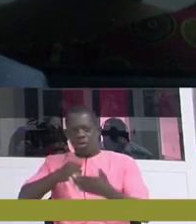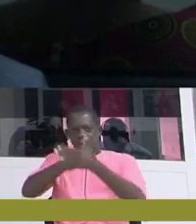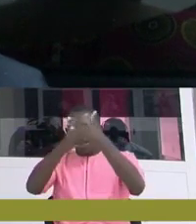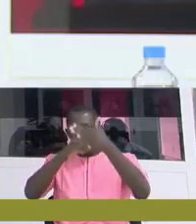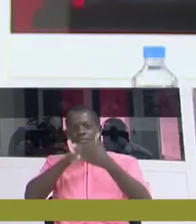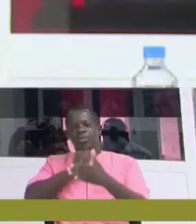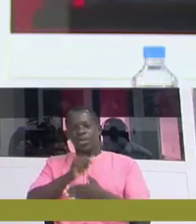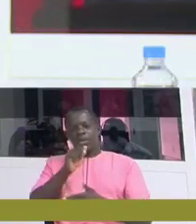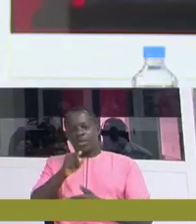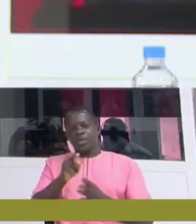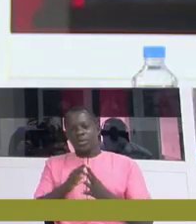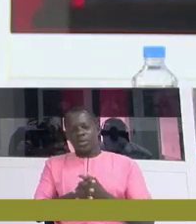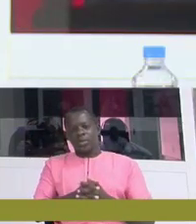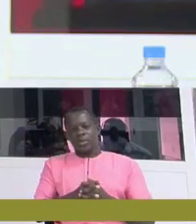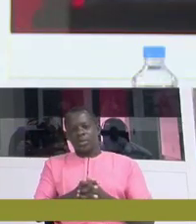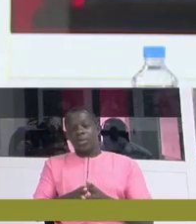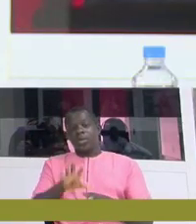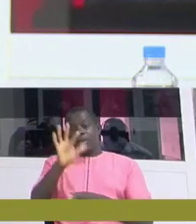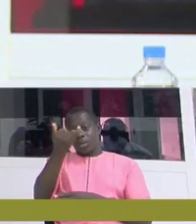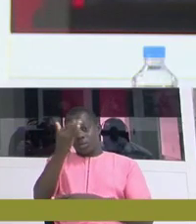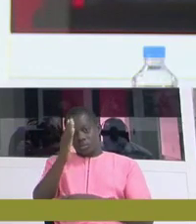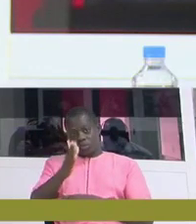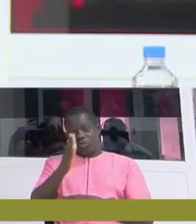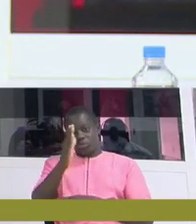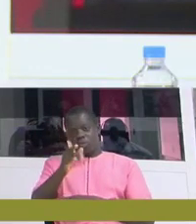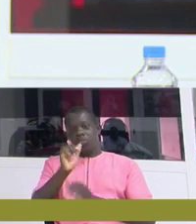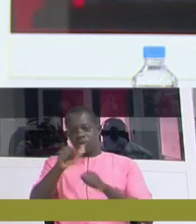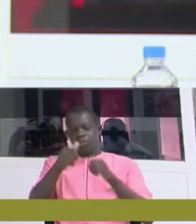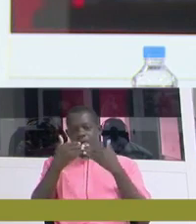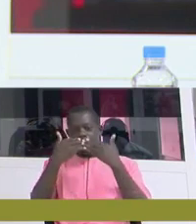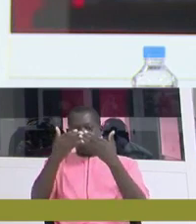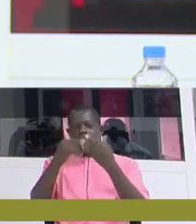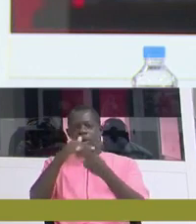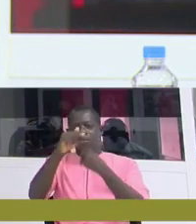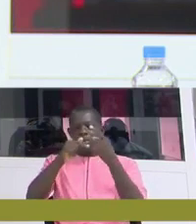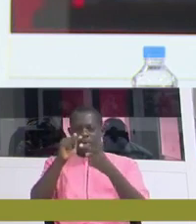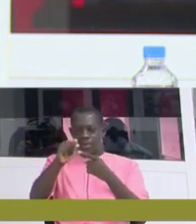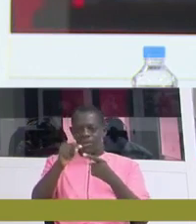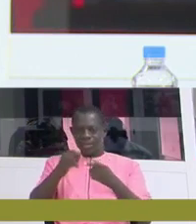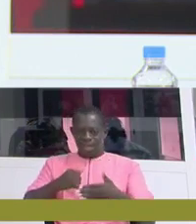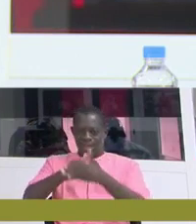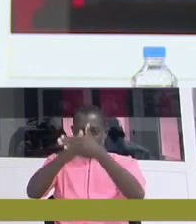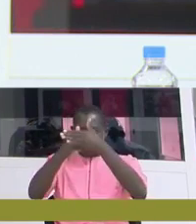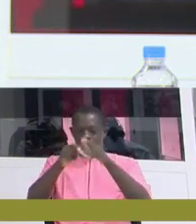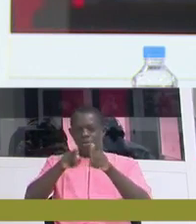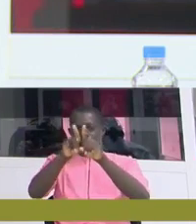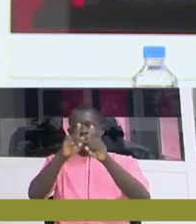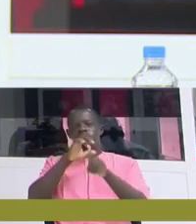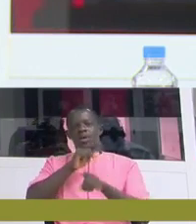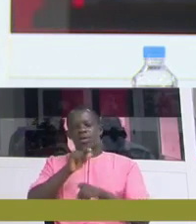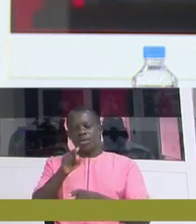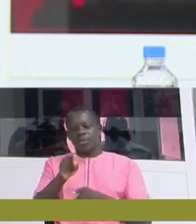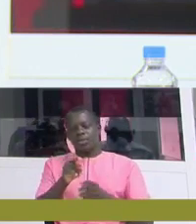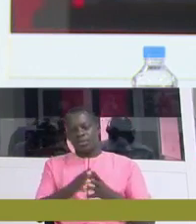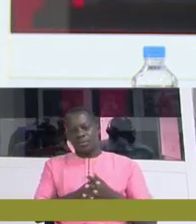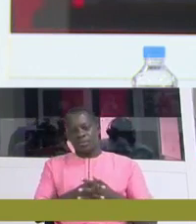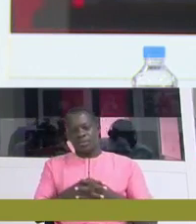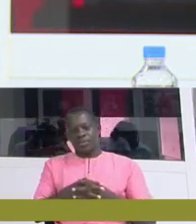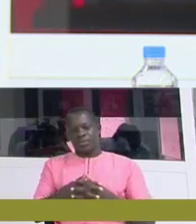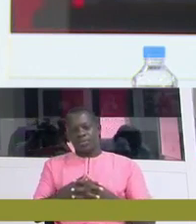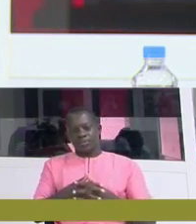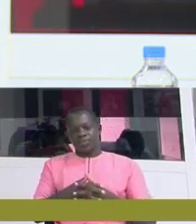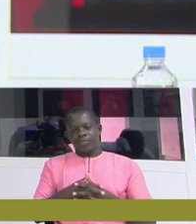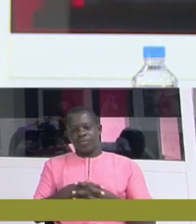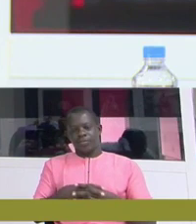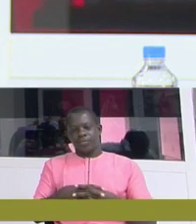Buyam? Ojala mori. That is true. Could you tell us about that encounter? Allah terema nyomo Buyam. Femfo